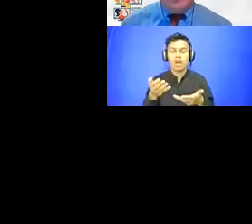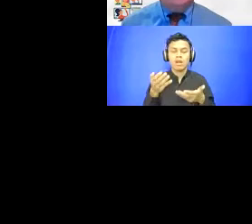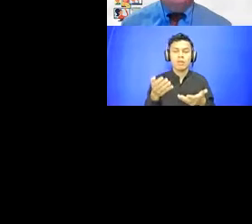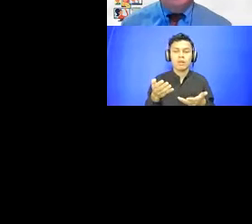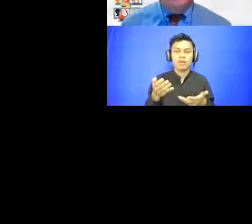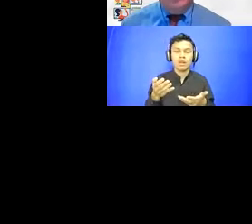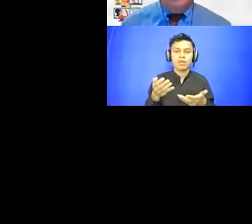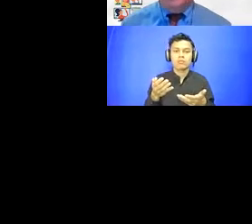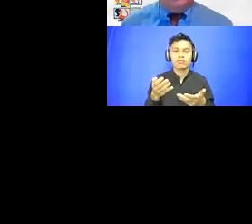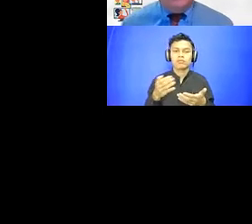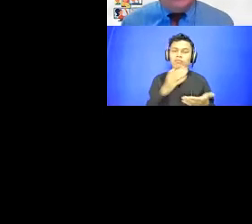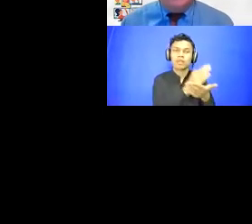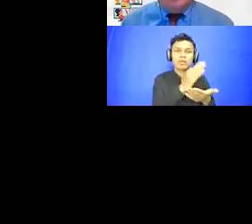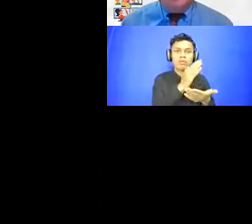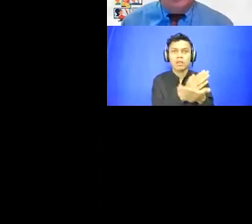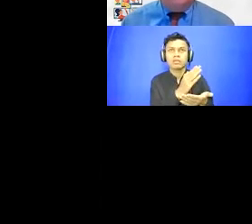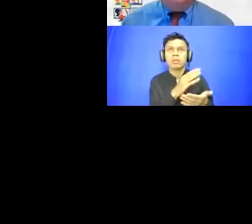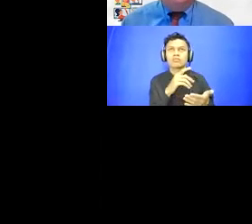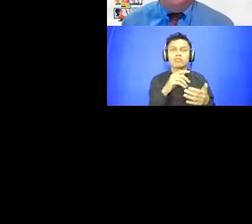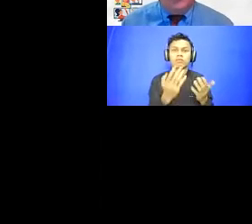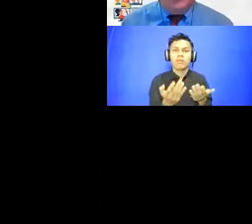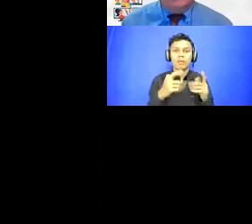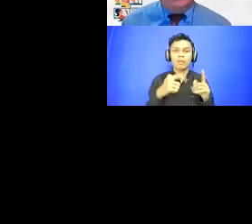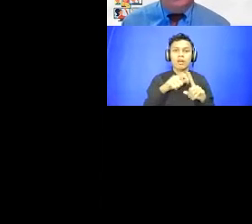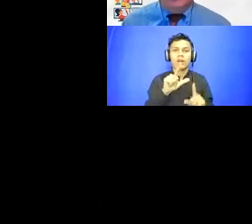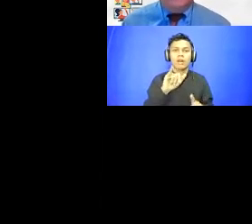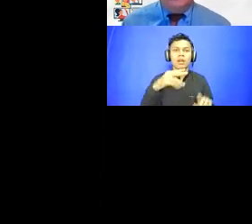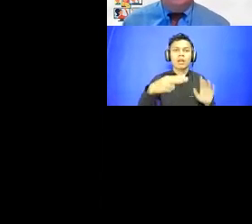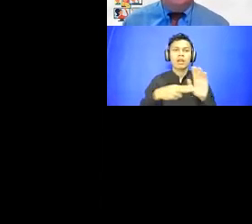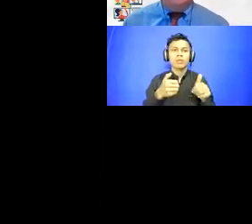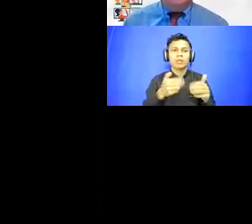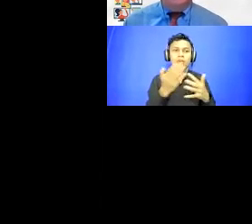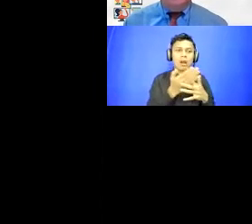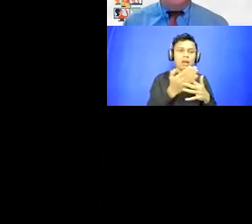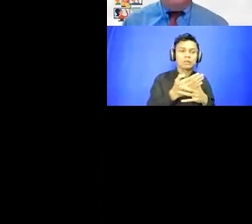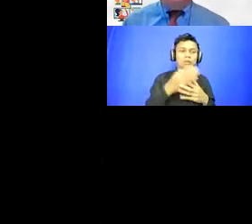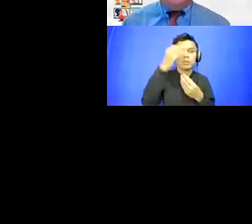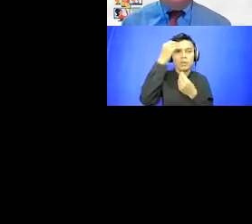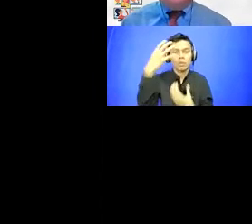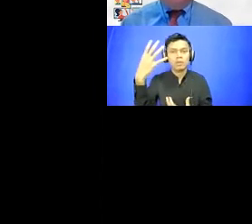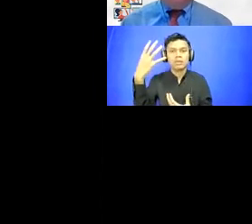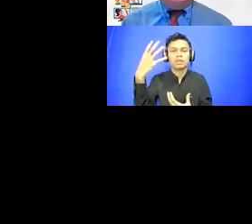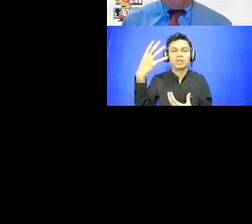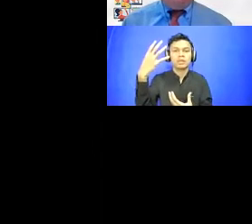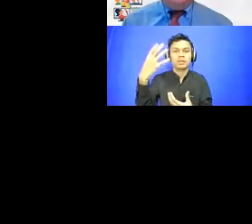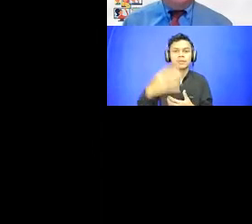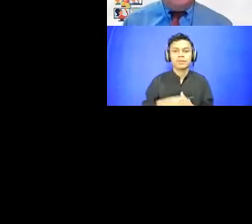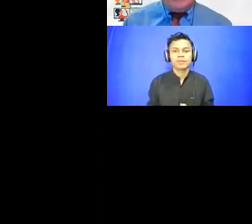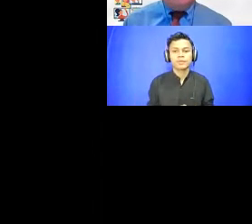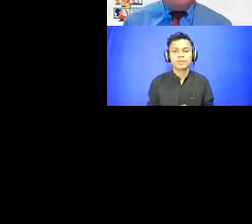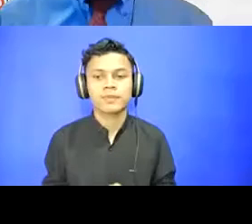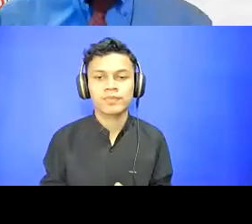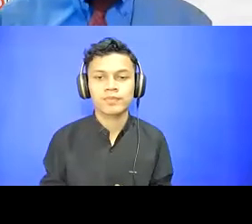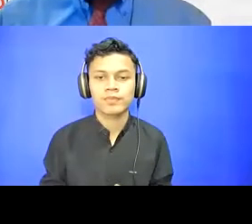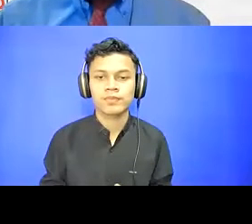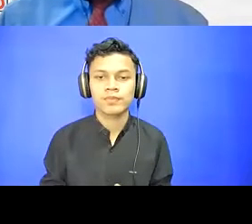accessing records remotely when we're not there with them to interpret what we wrote. We have guidelines about what and how